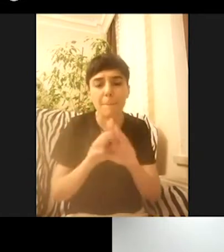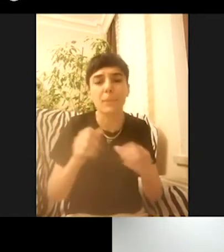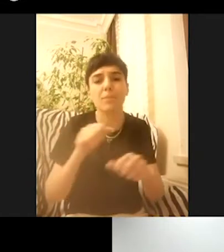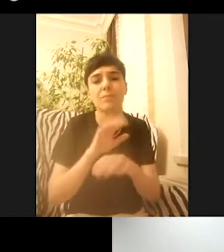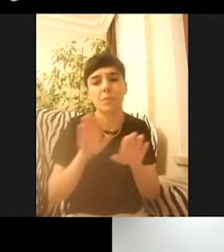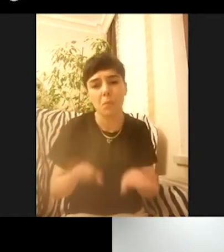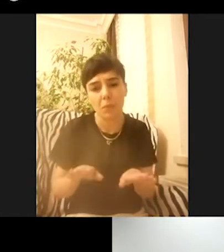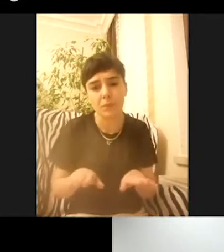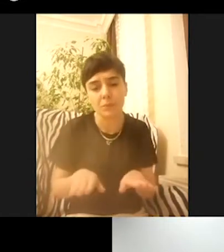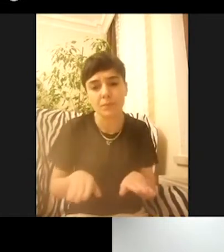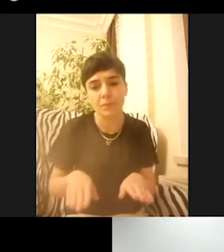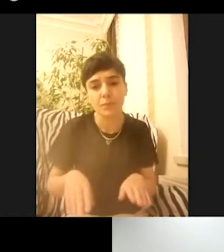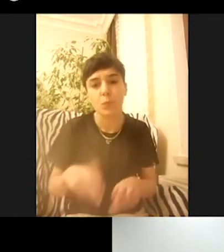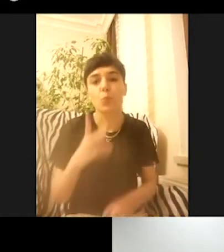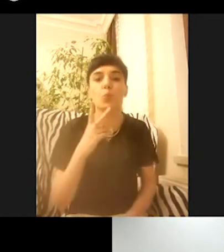And yeah, I think